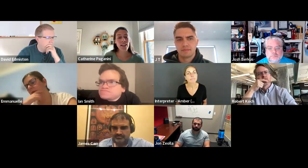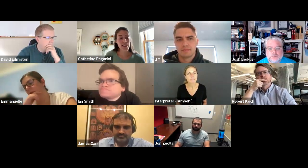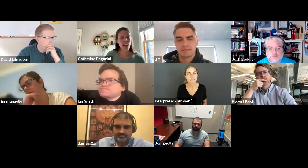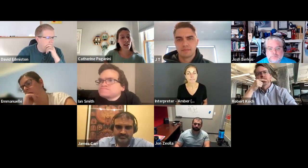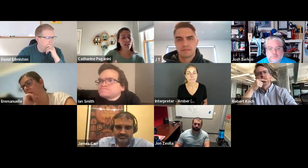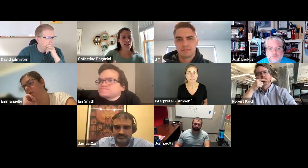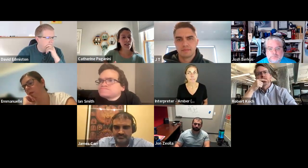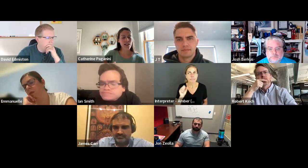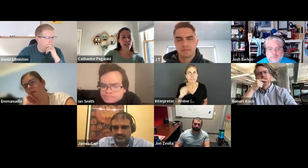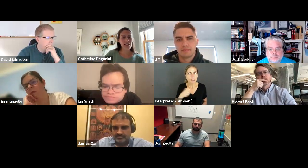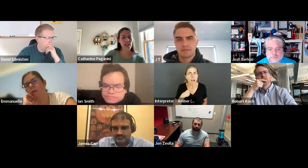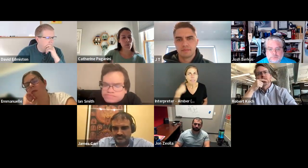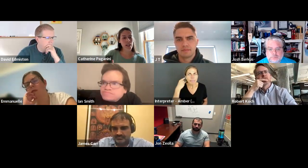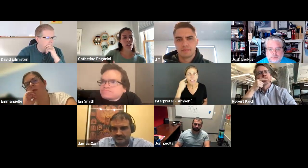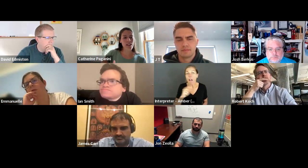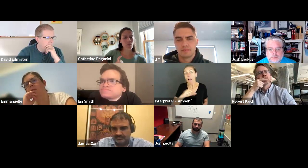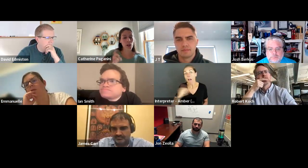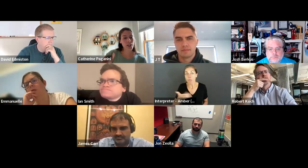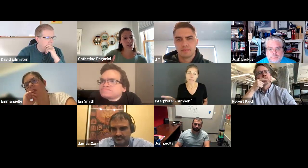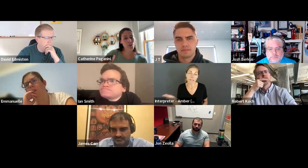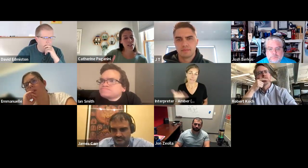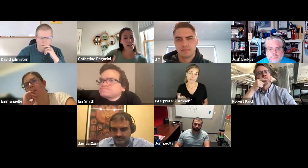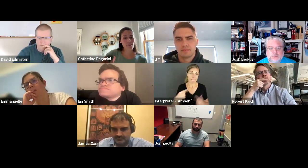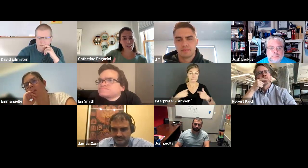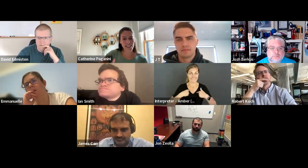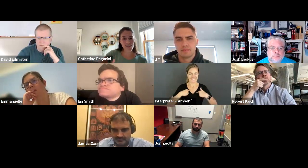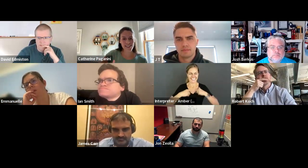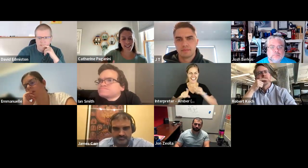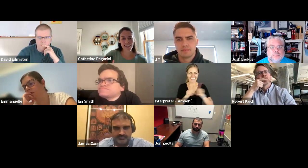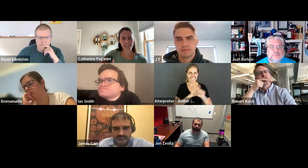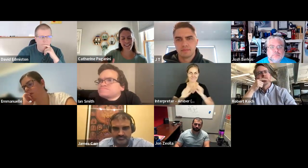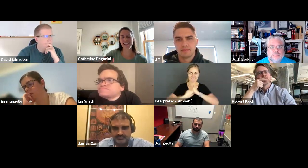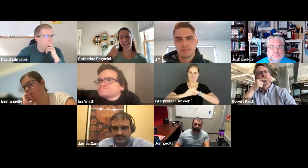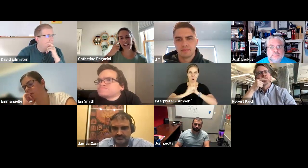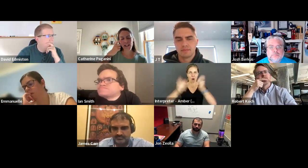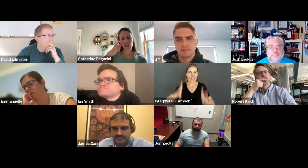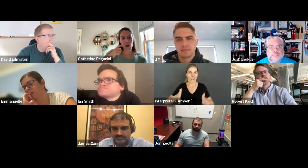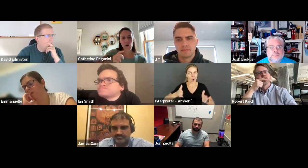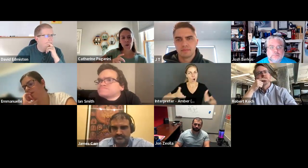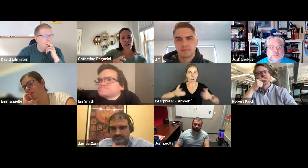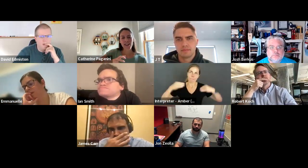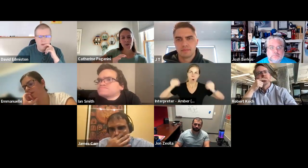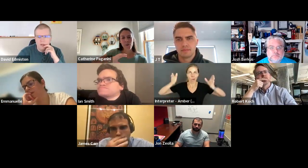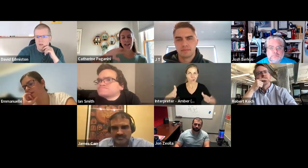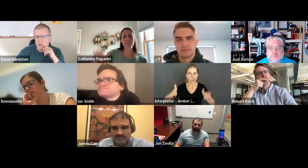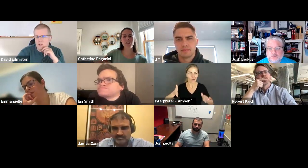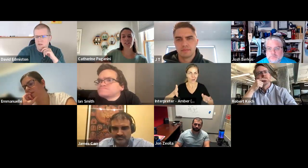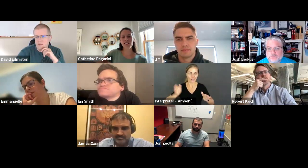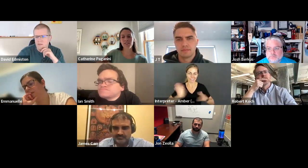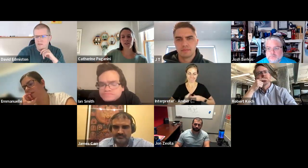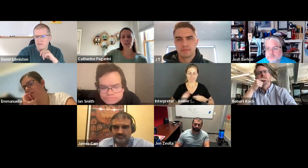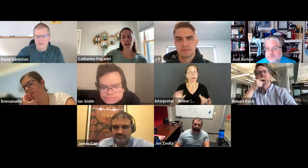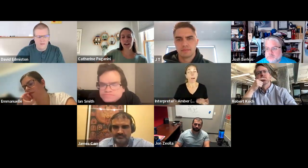yeah, and I think another thing, and that's like me as a marketer speaking, right? Because it's like, so